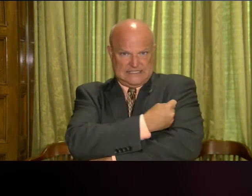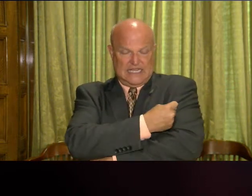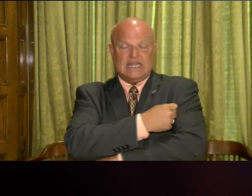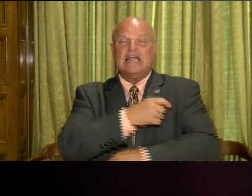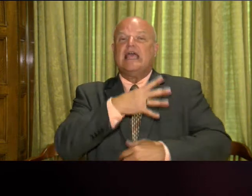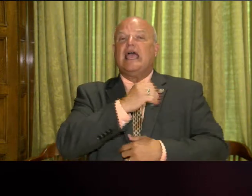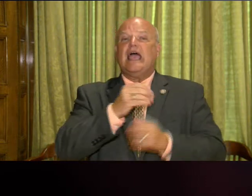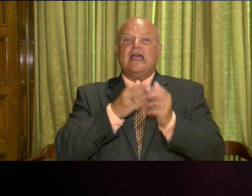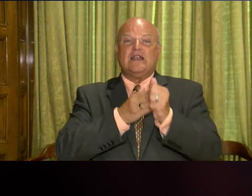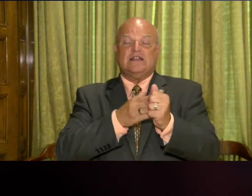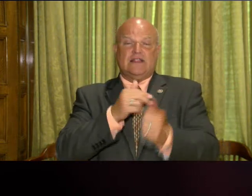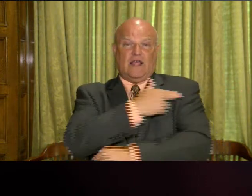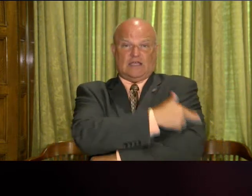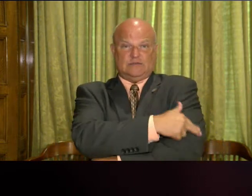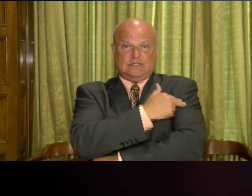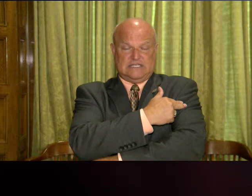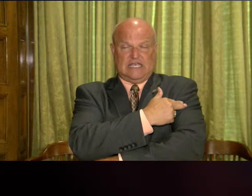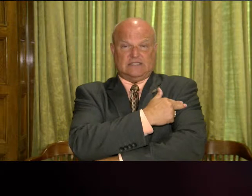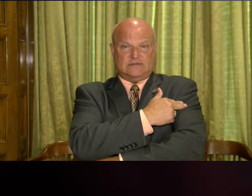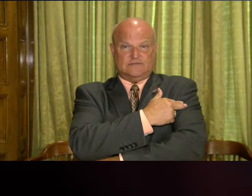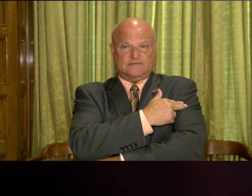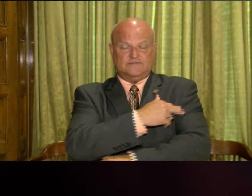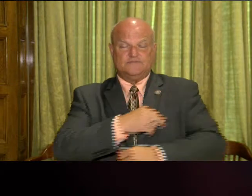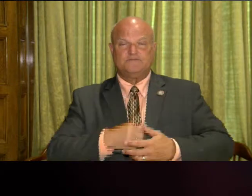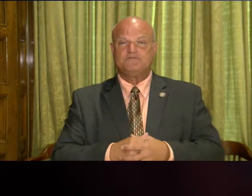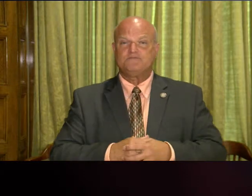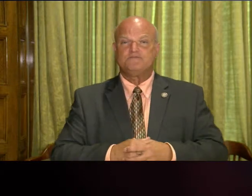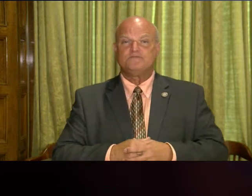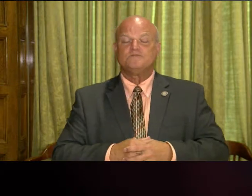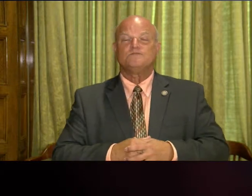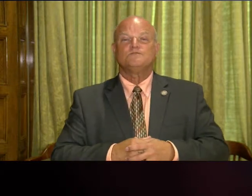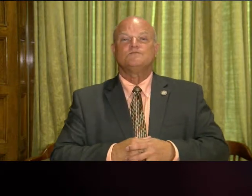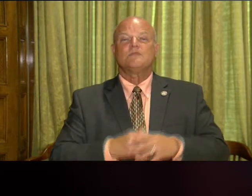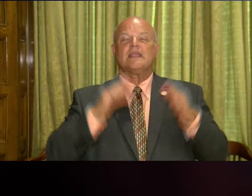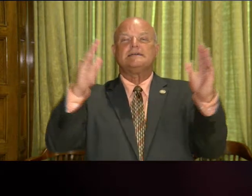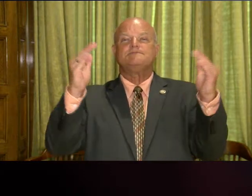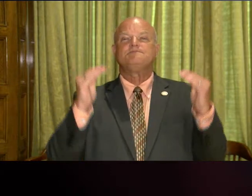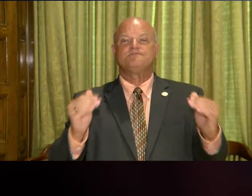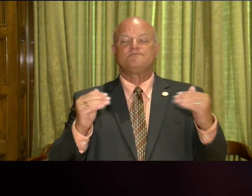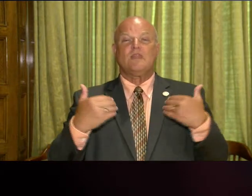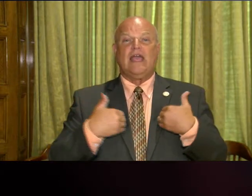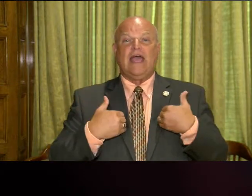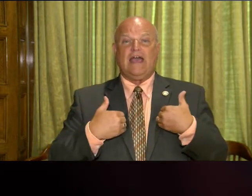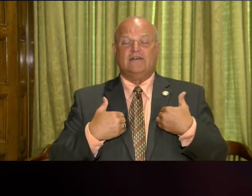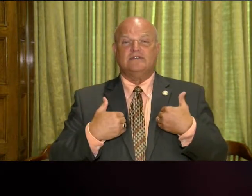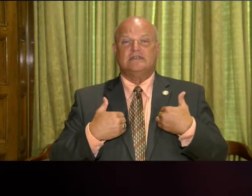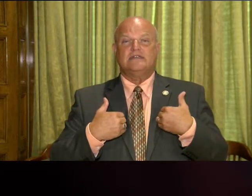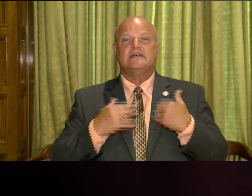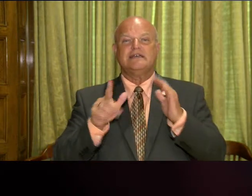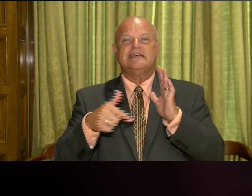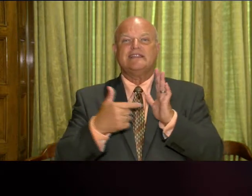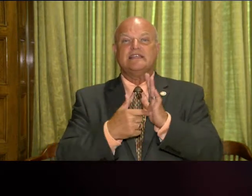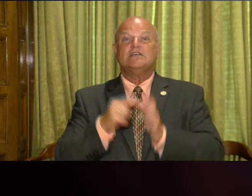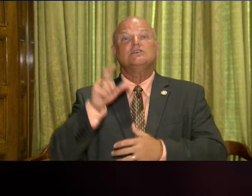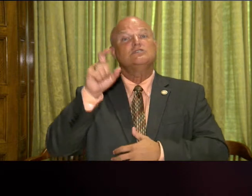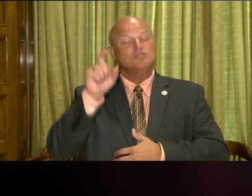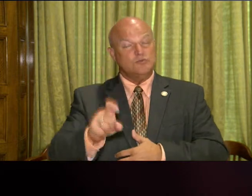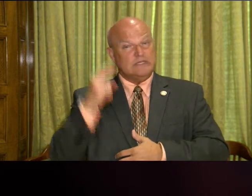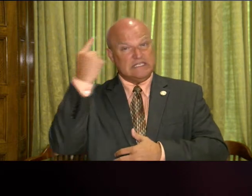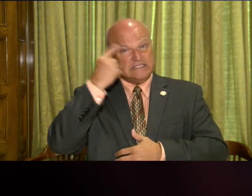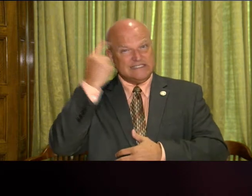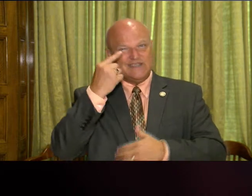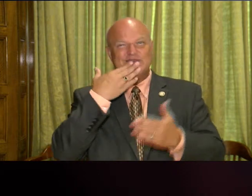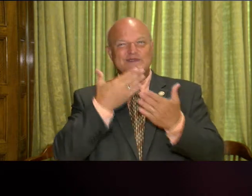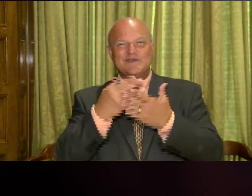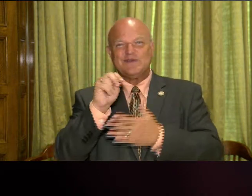are leading to hospitalizations in some cases. And then let's see, we've got this one should be considered the